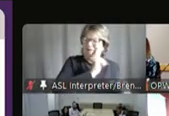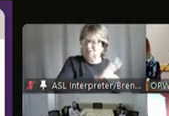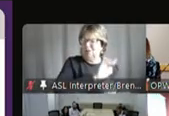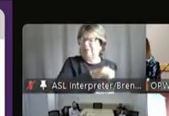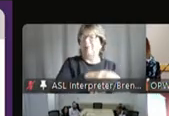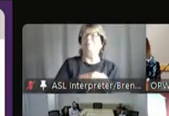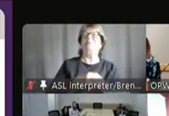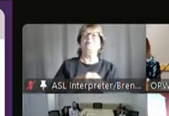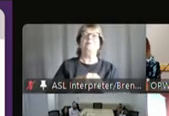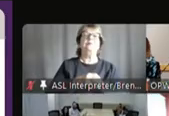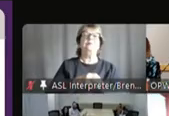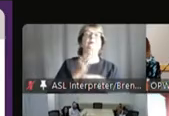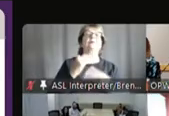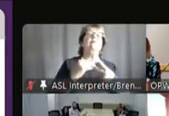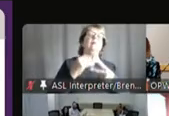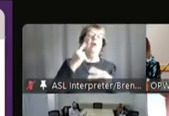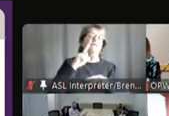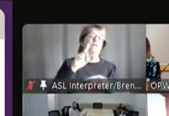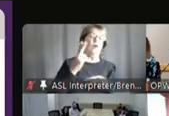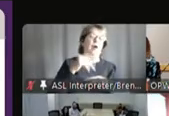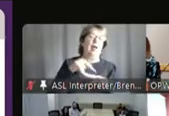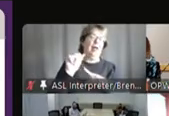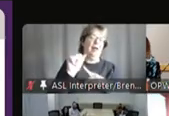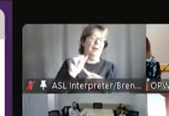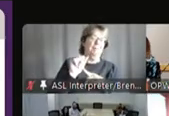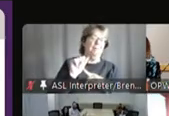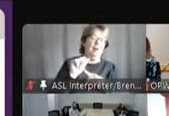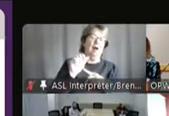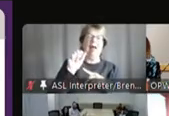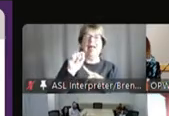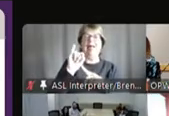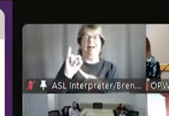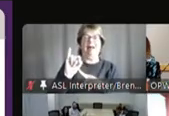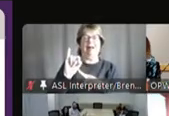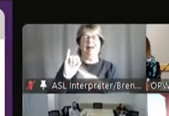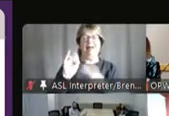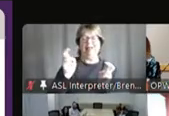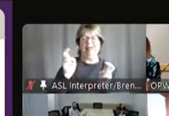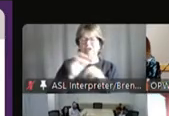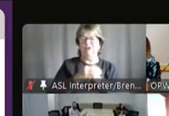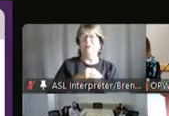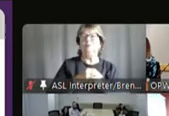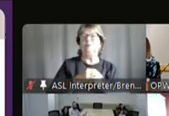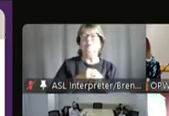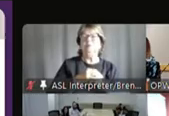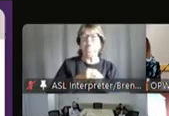And as for the HIPAA, the AI issue,